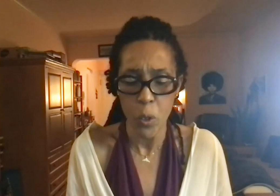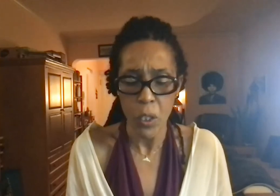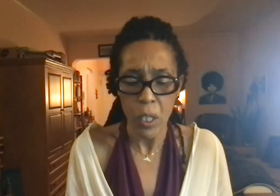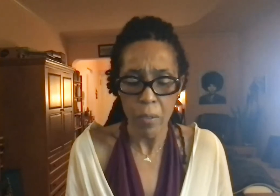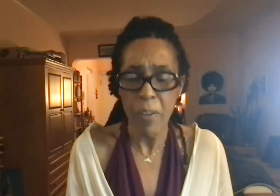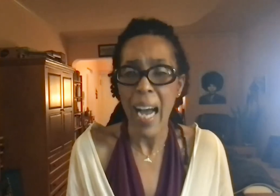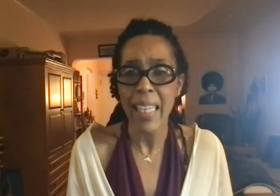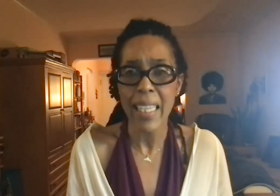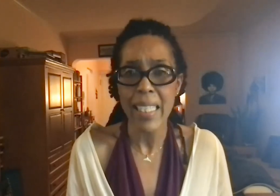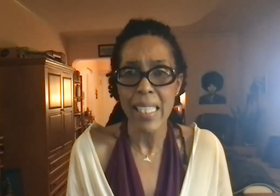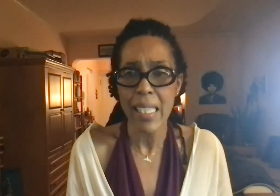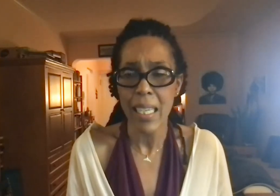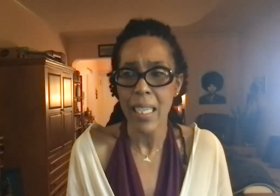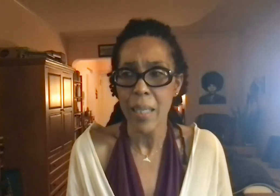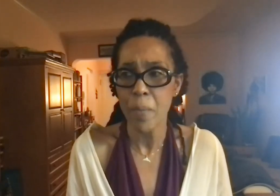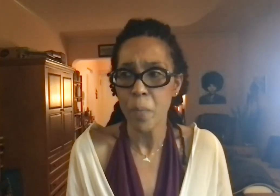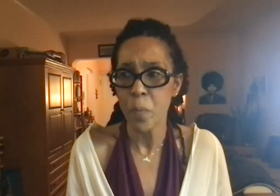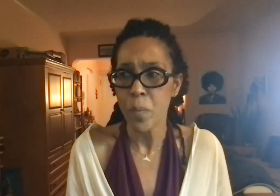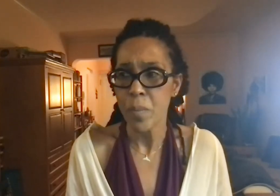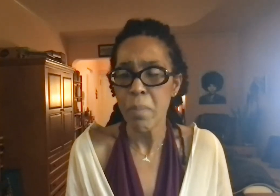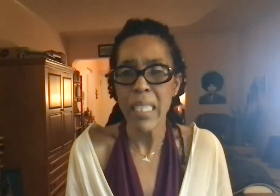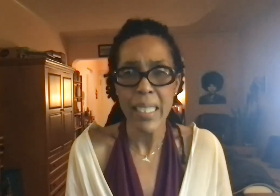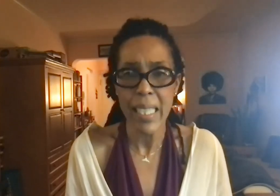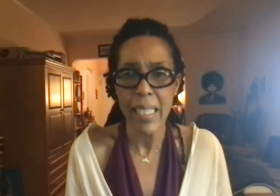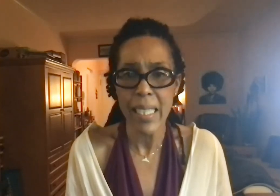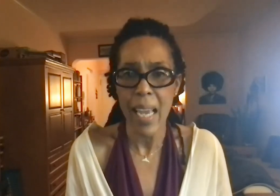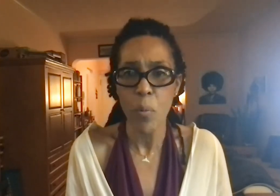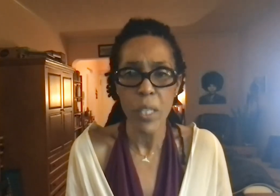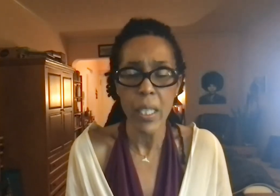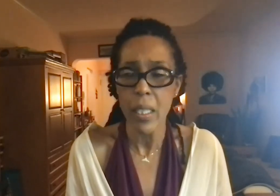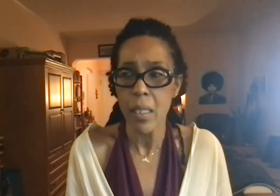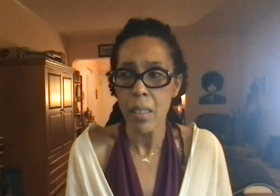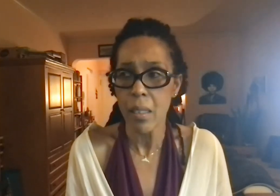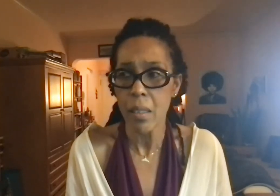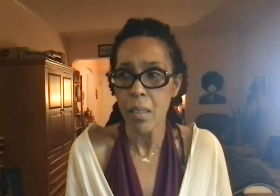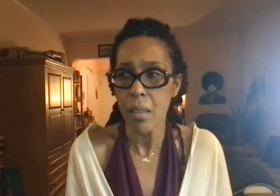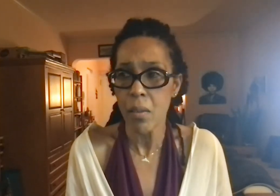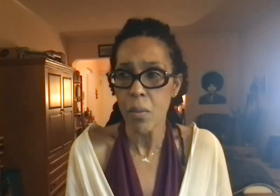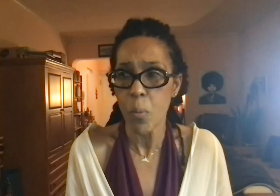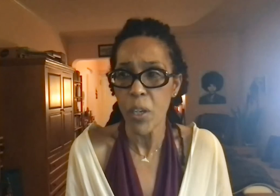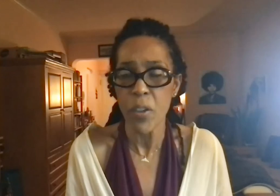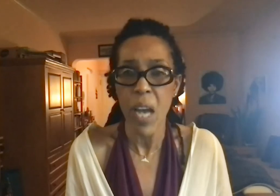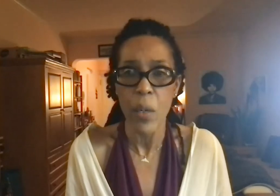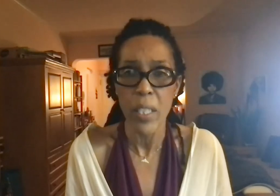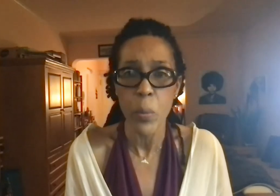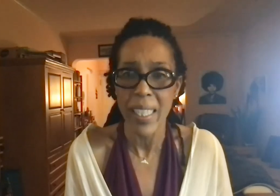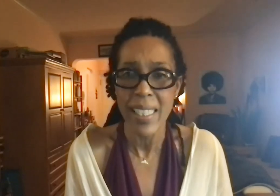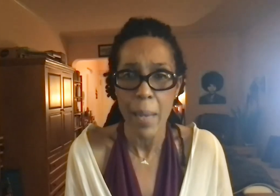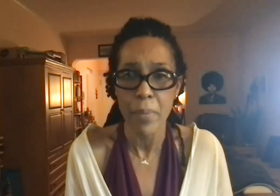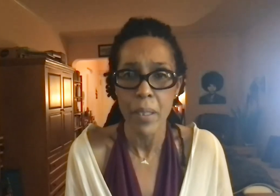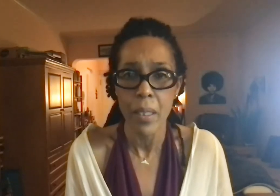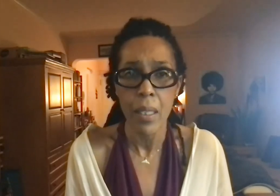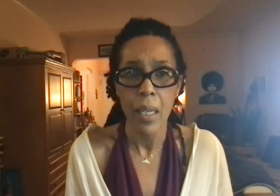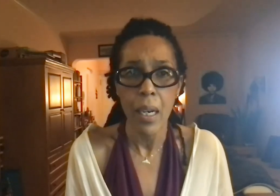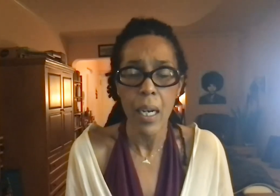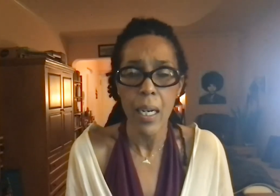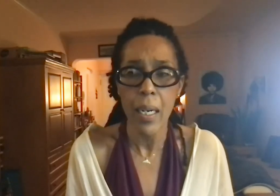too violent, militant, and we are not going to